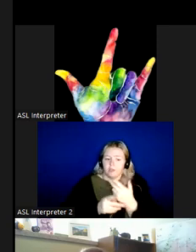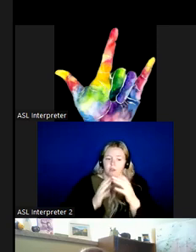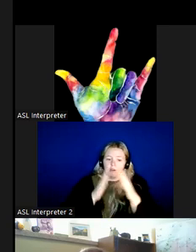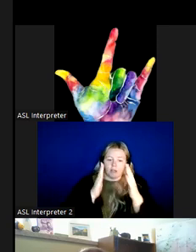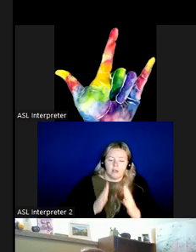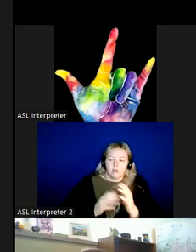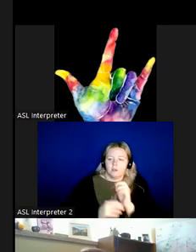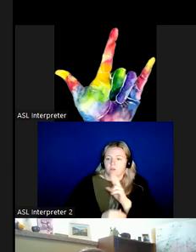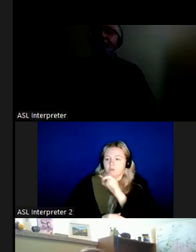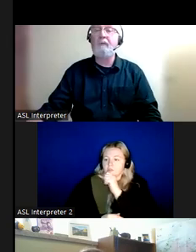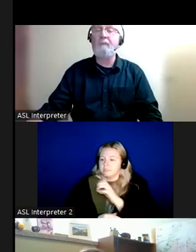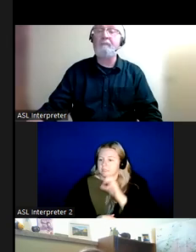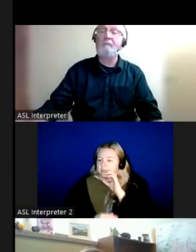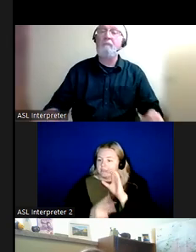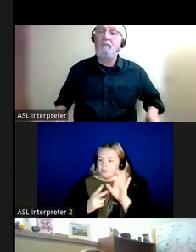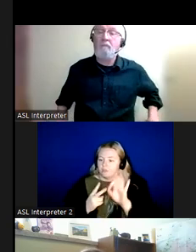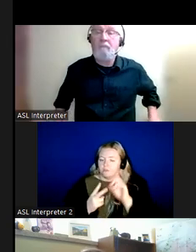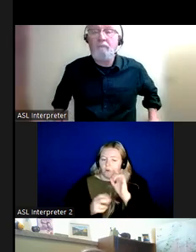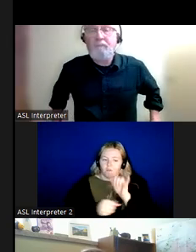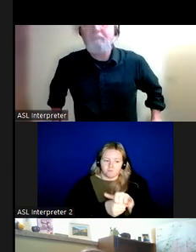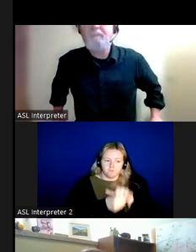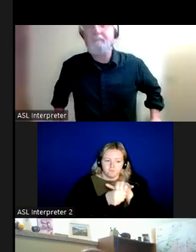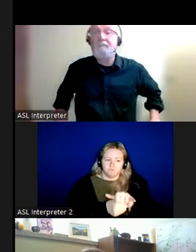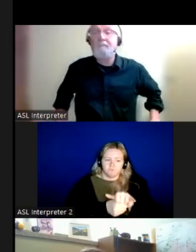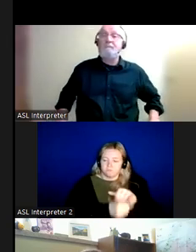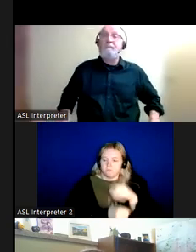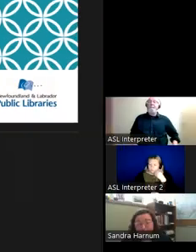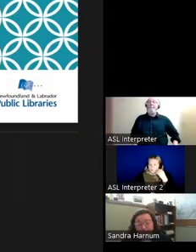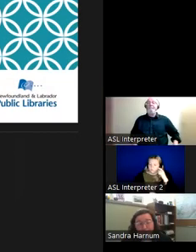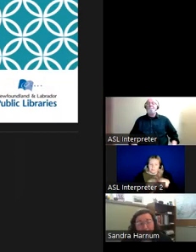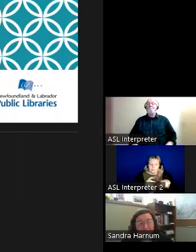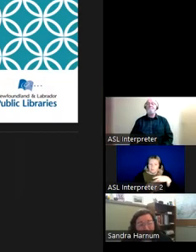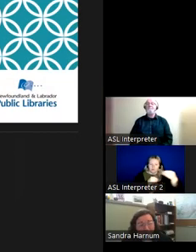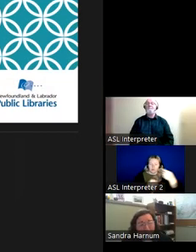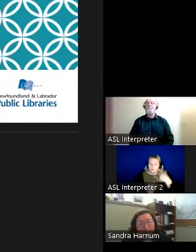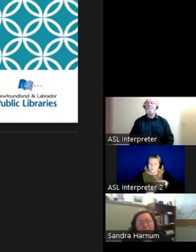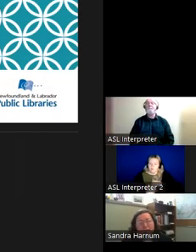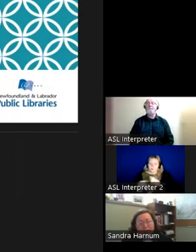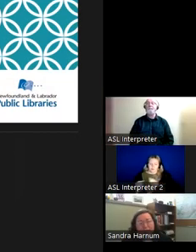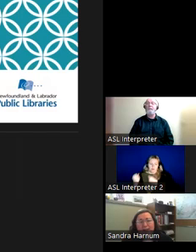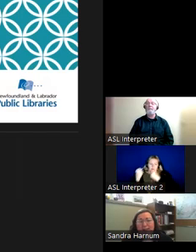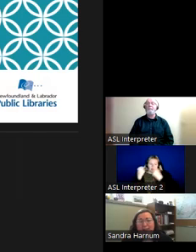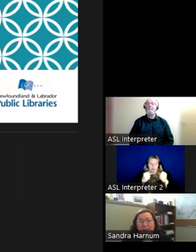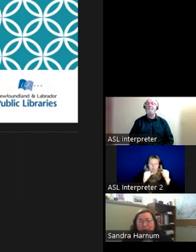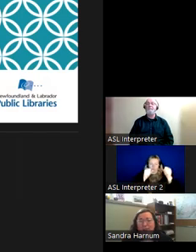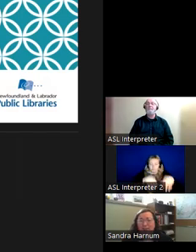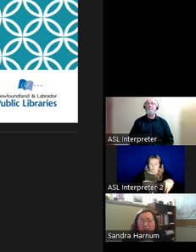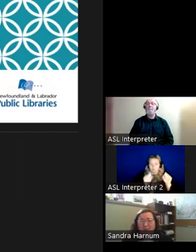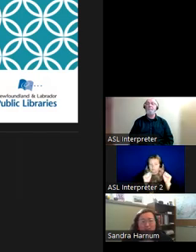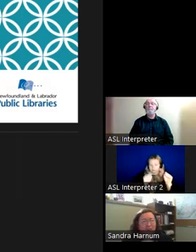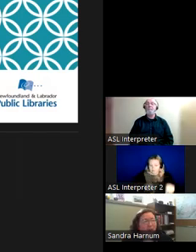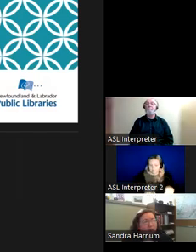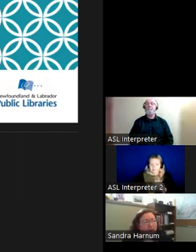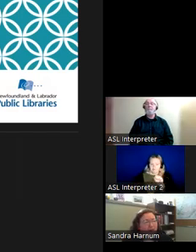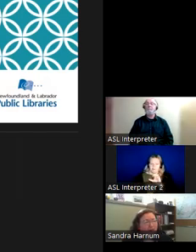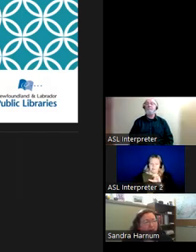just if you're homebound, we're able to bring your materials to you as well. AC Hunter, the St.